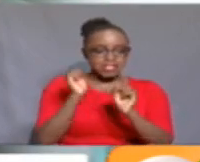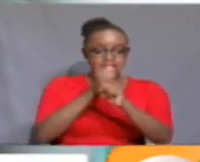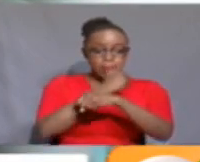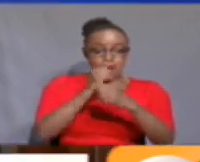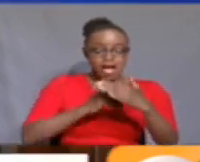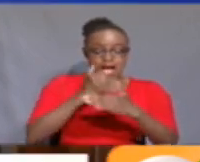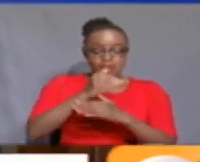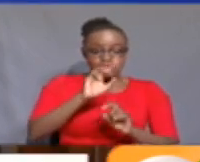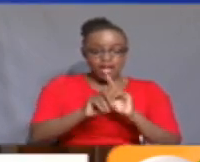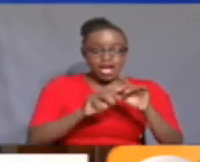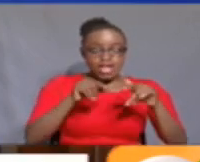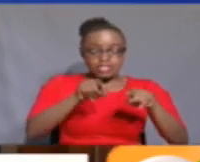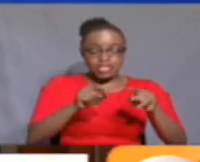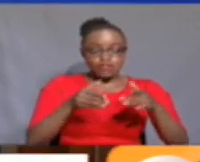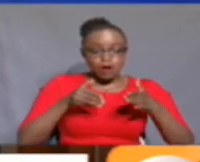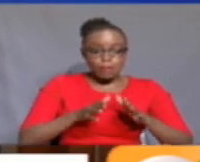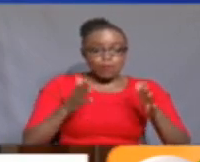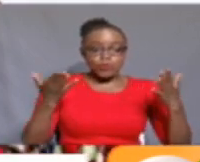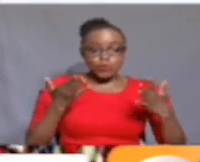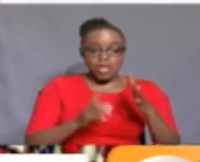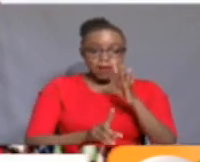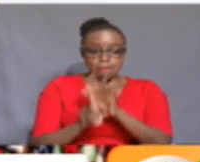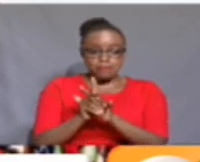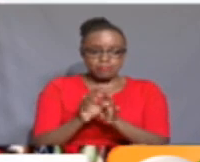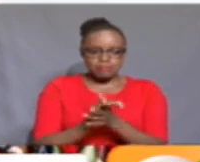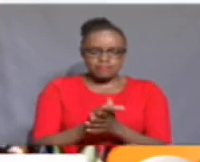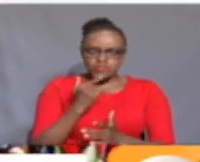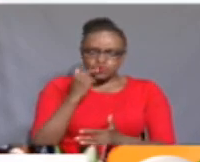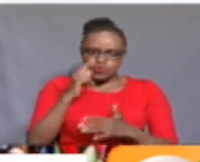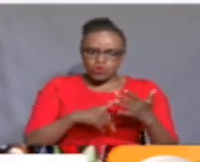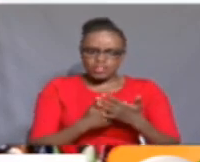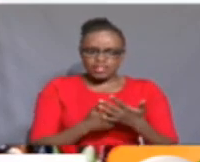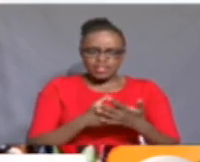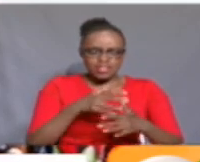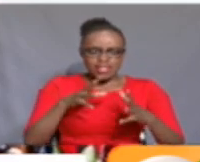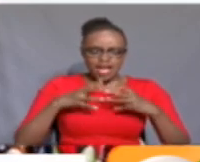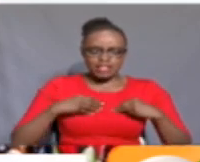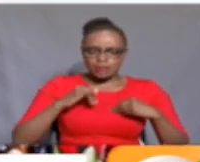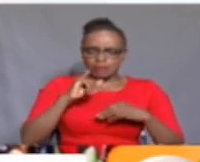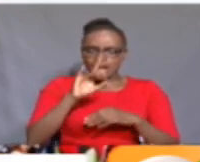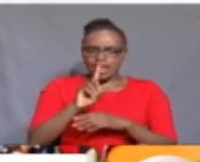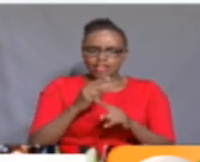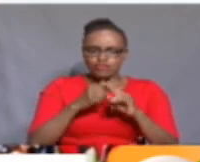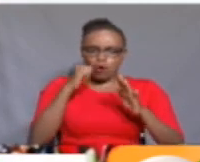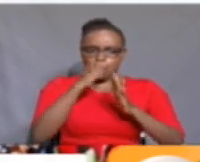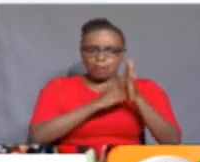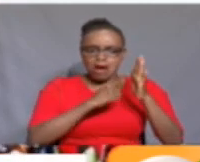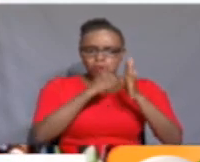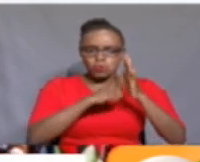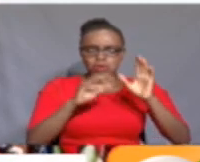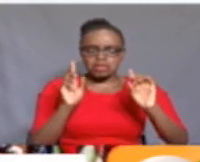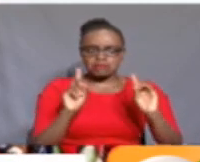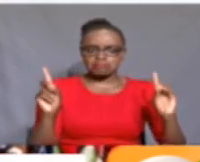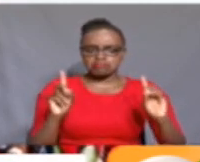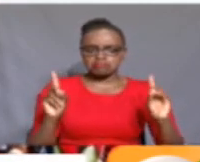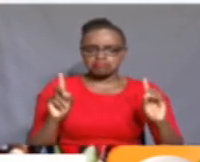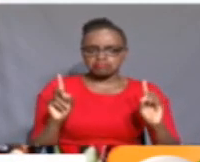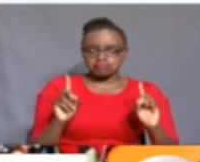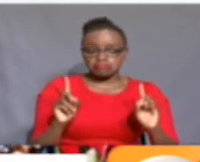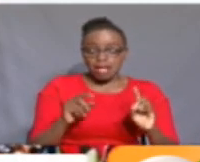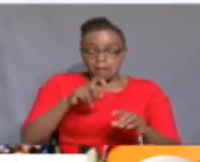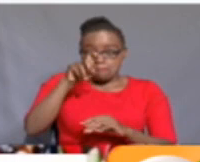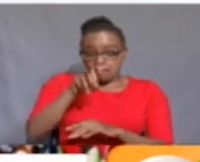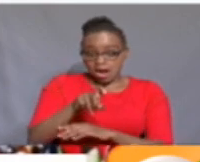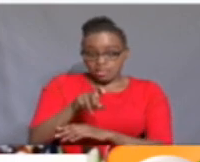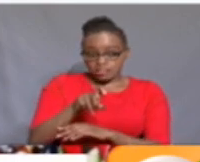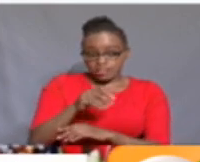after questions about where she was born arise. Nikaambiwa ati wachukui ID ya Makueni. Lazima